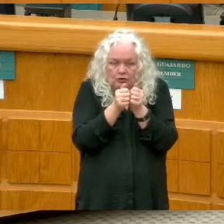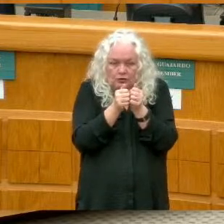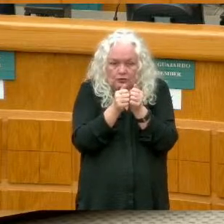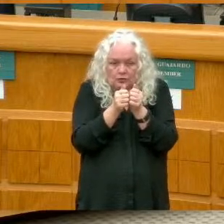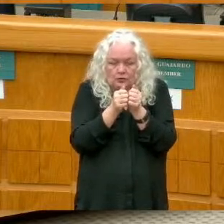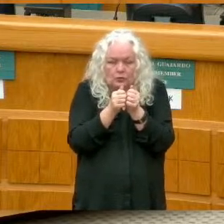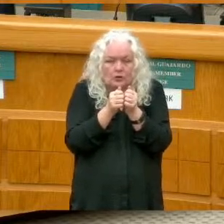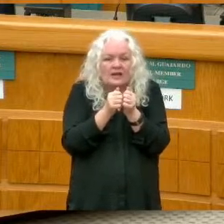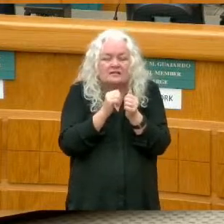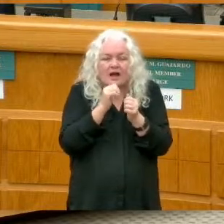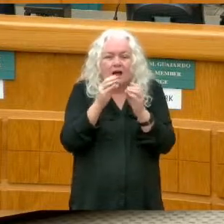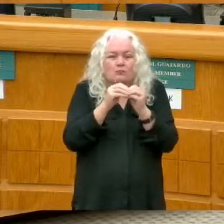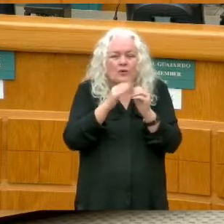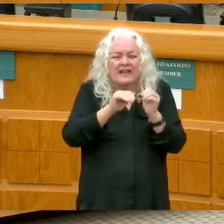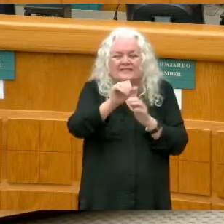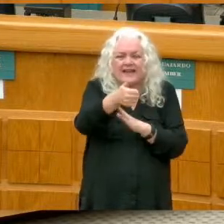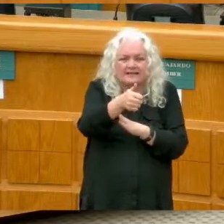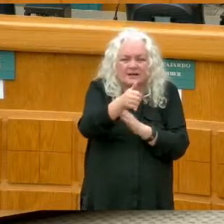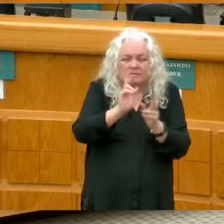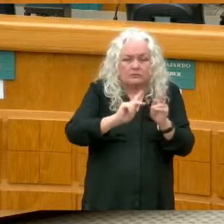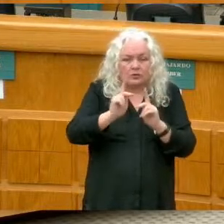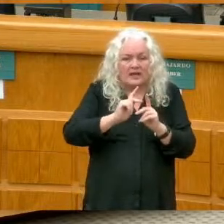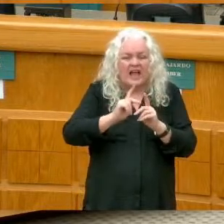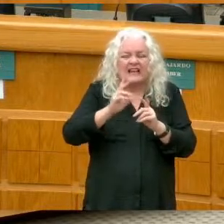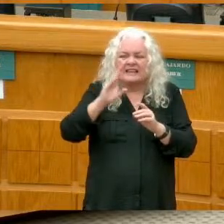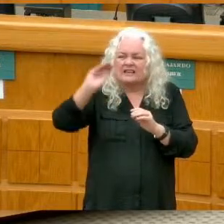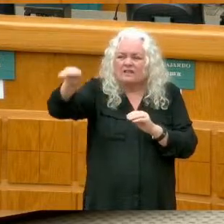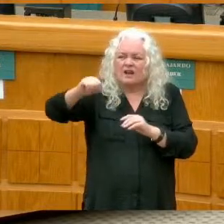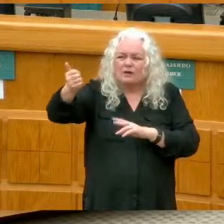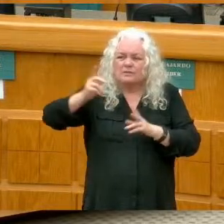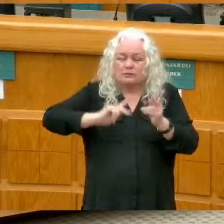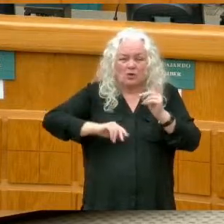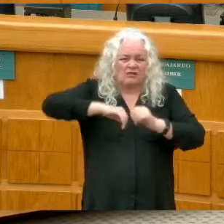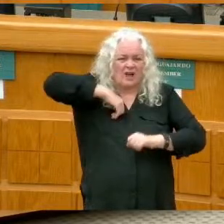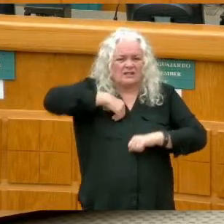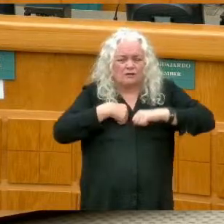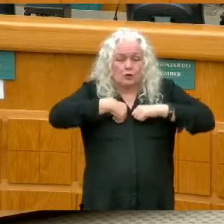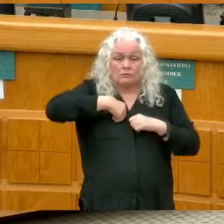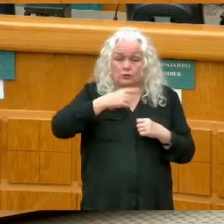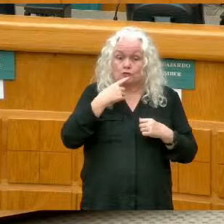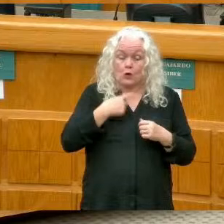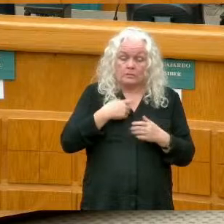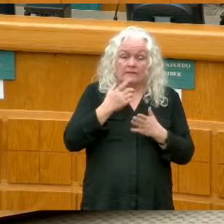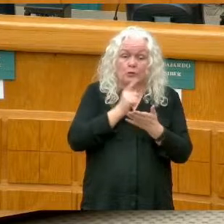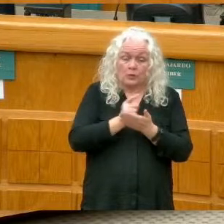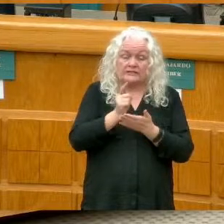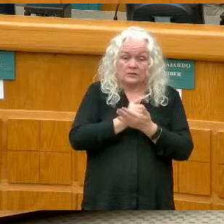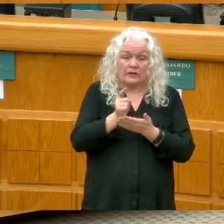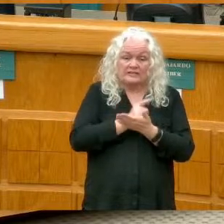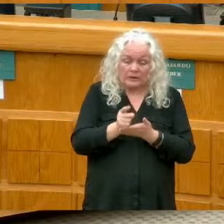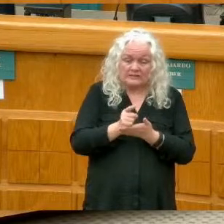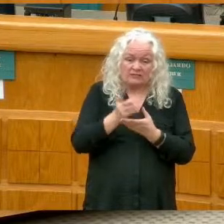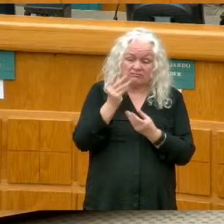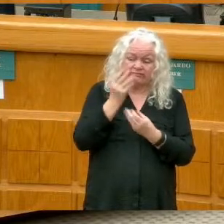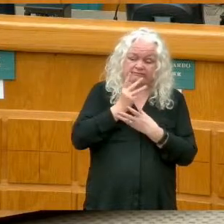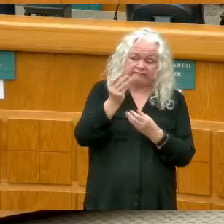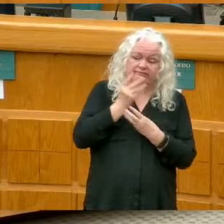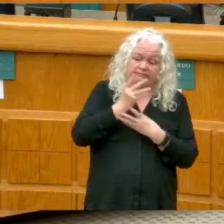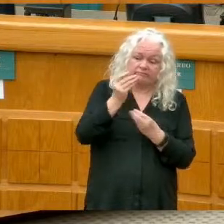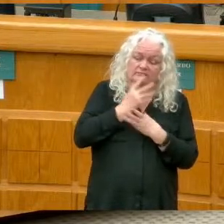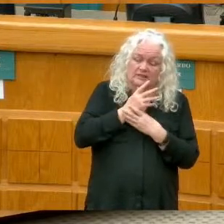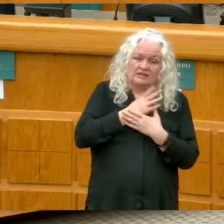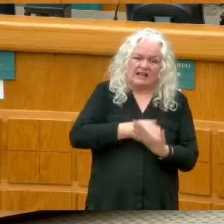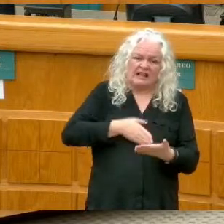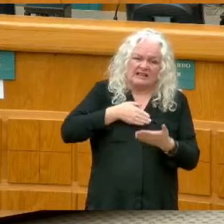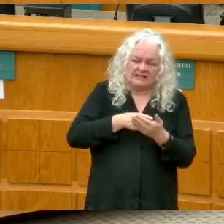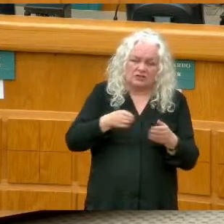no greater than 10, and give everybody else a bunch of room. You've told me for weeks and weeks and weeks, those of you who were really